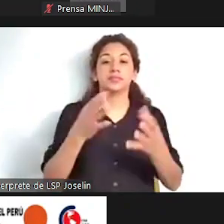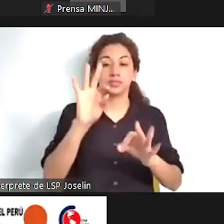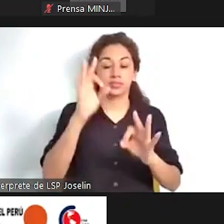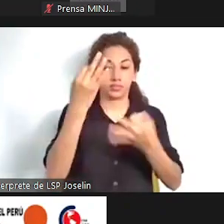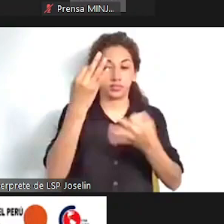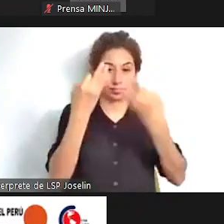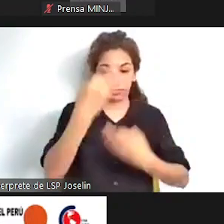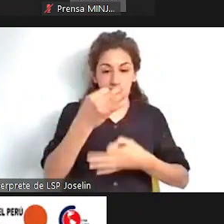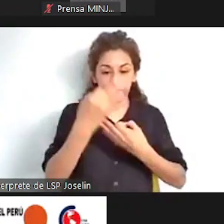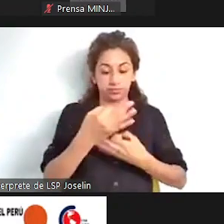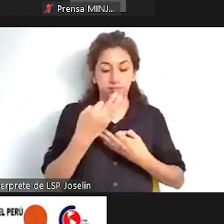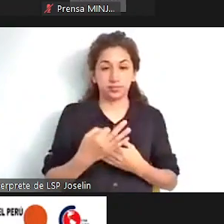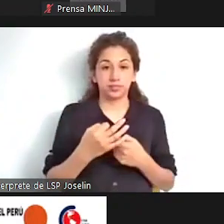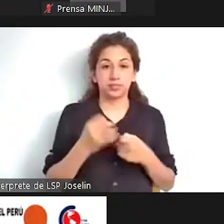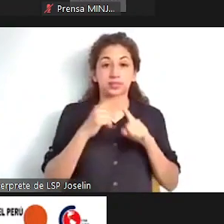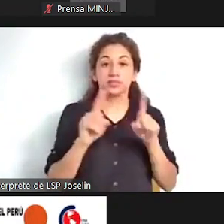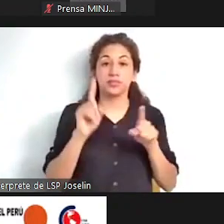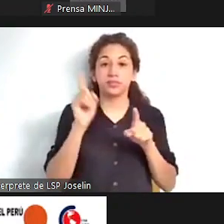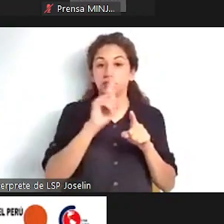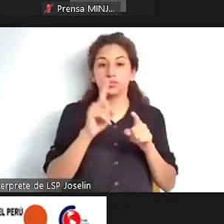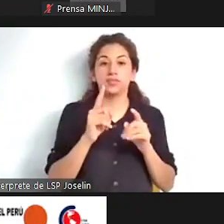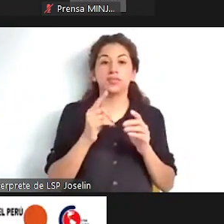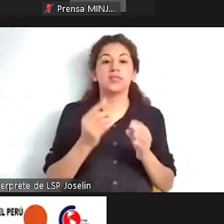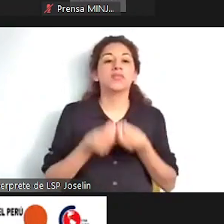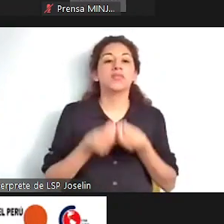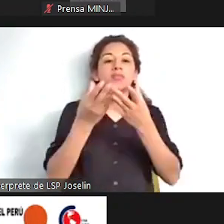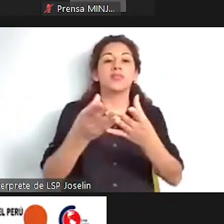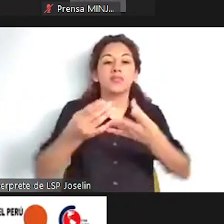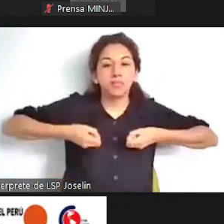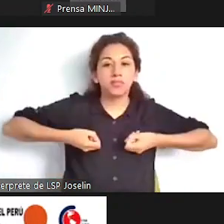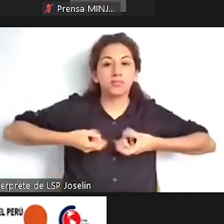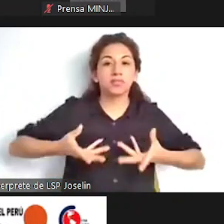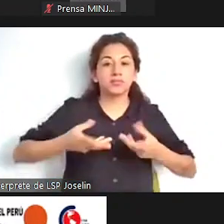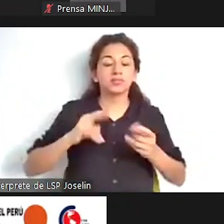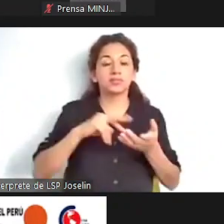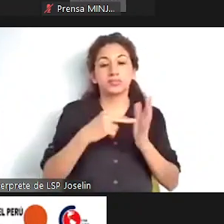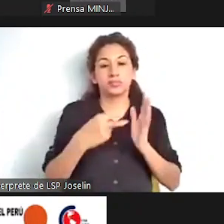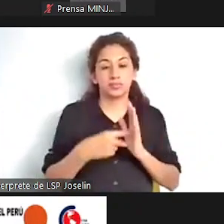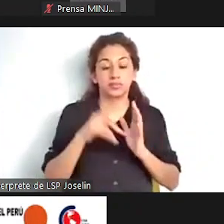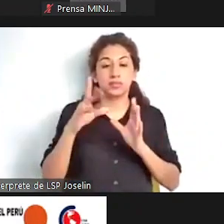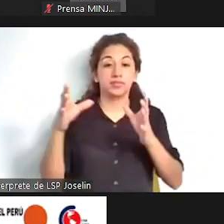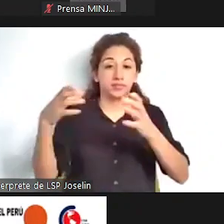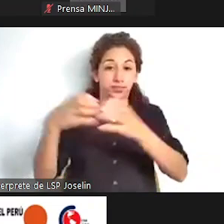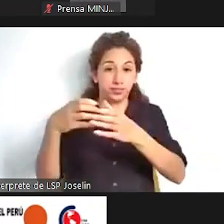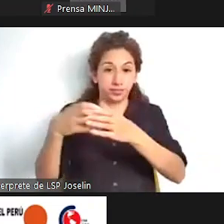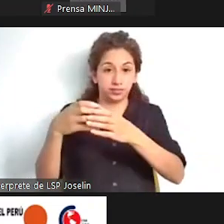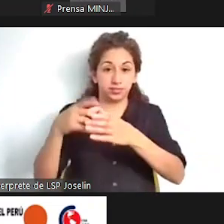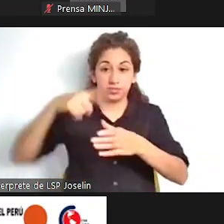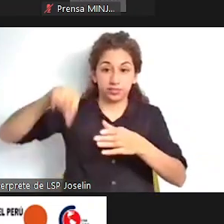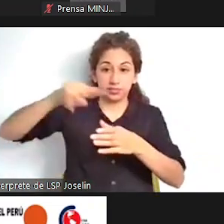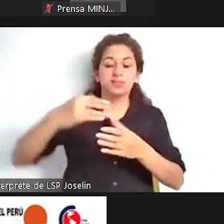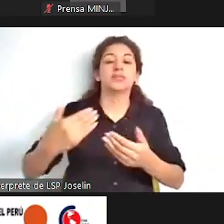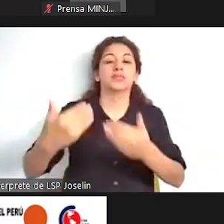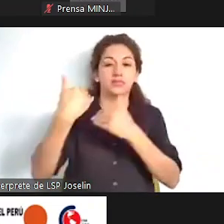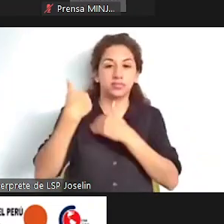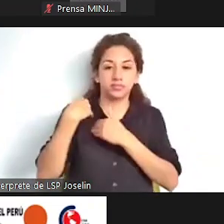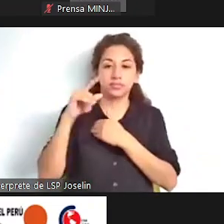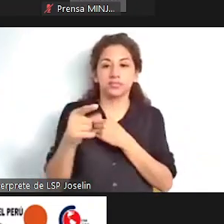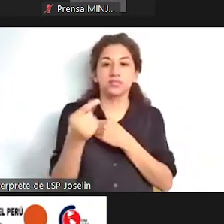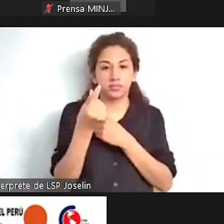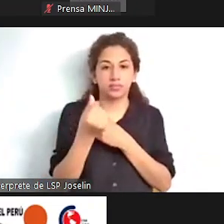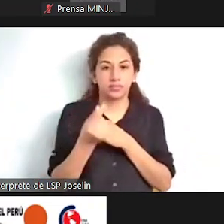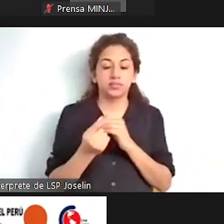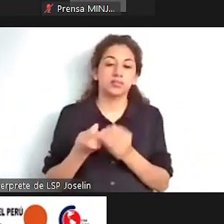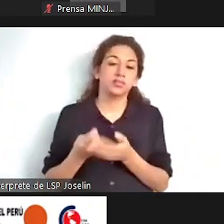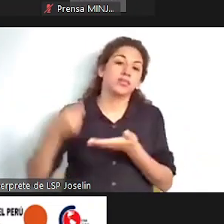would guarantee the financing the fact that they don't have to demand additional funds can indicate that the entities will have